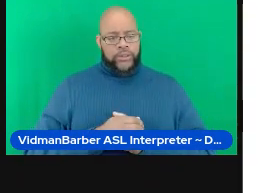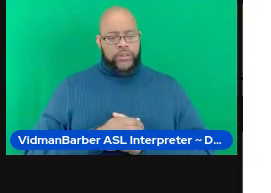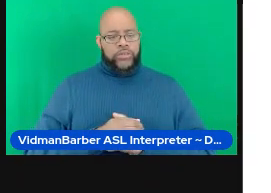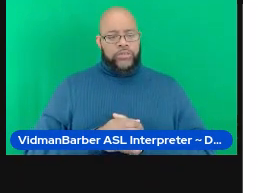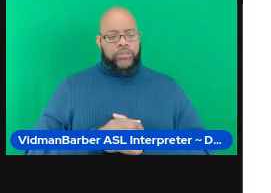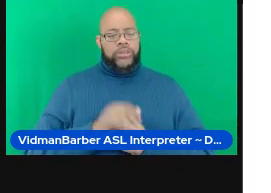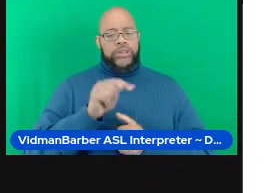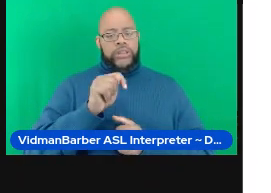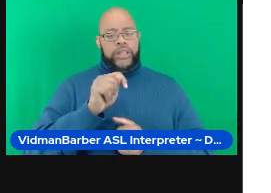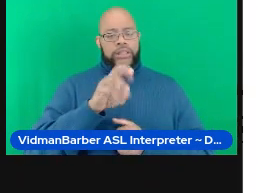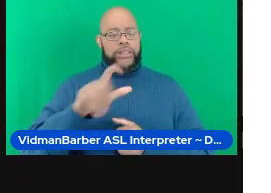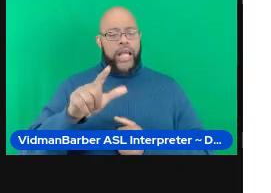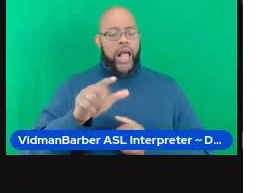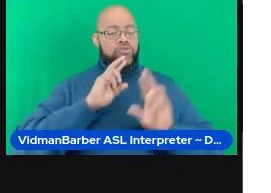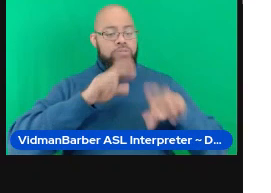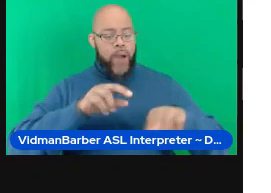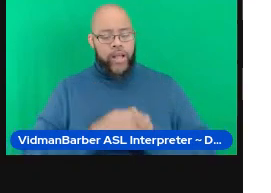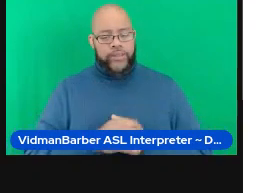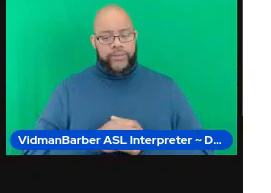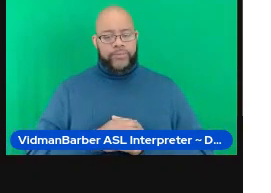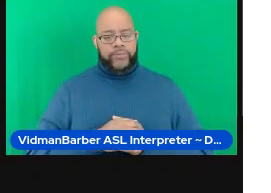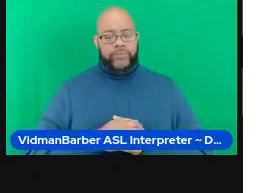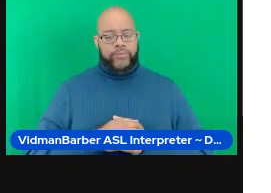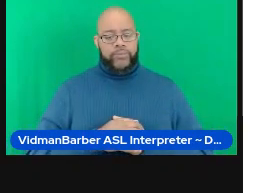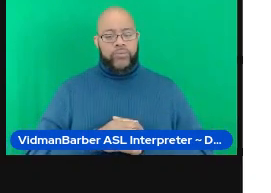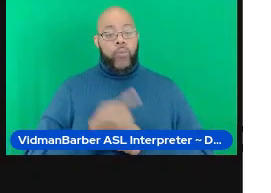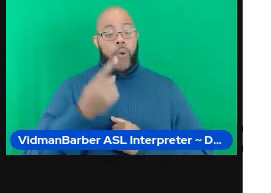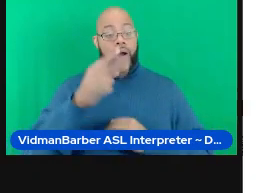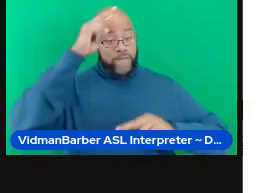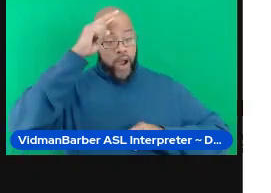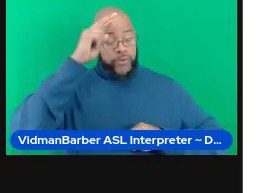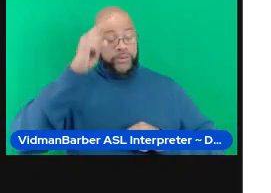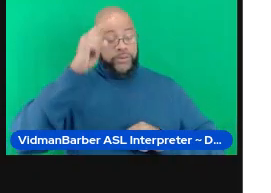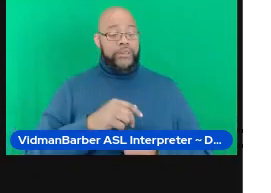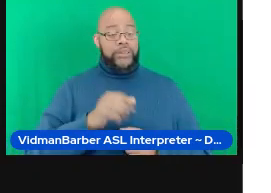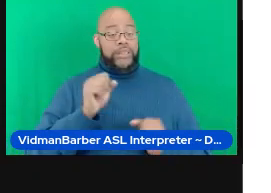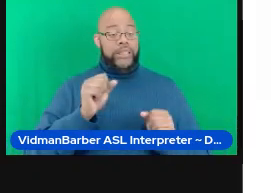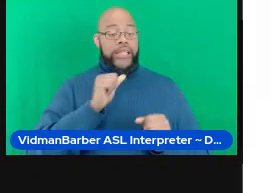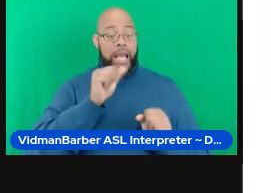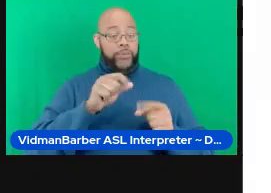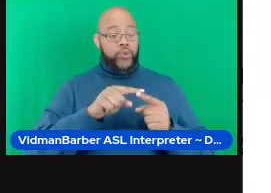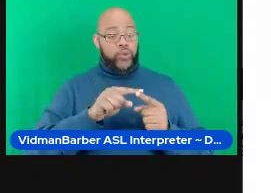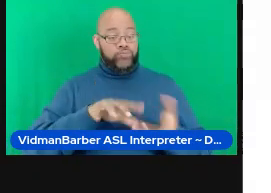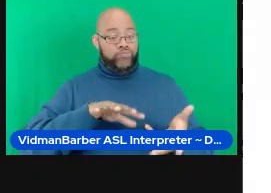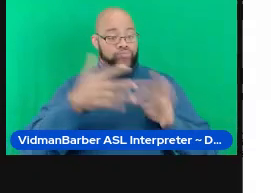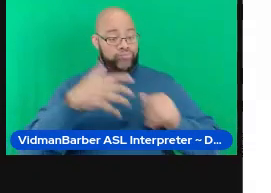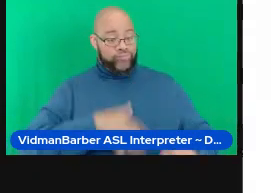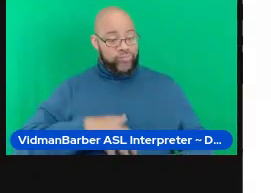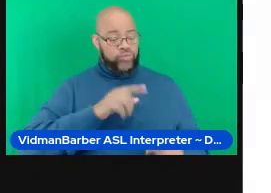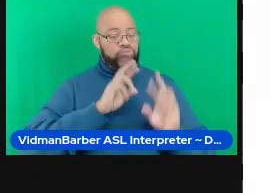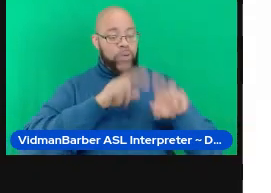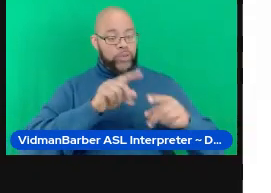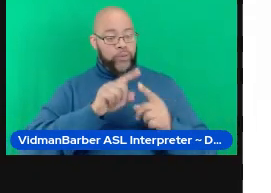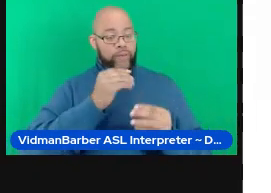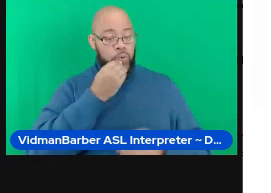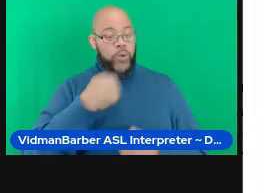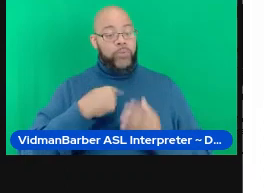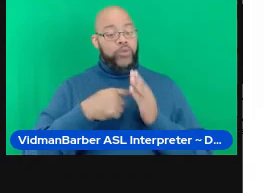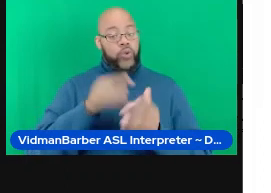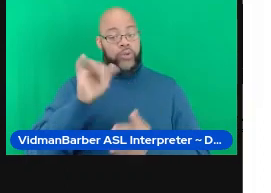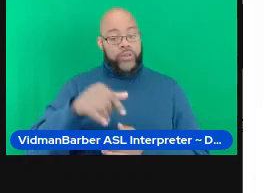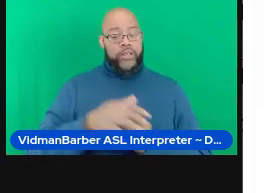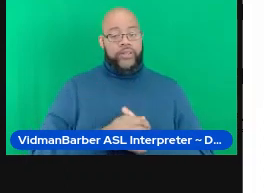regulatory T cell response. So only one virus was unable to disrupt the immune response to food. So here I'm showing you